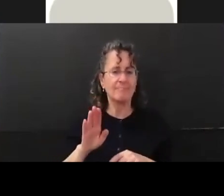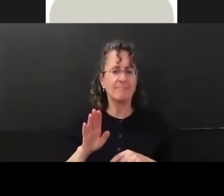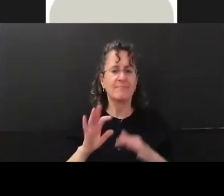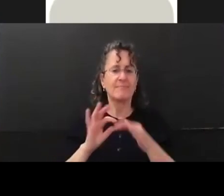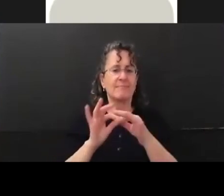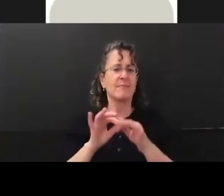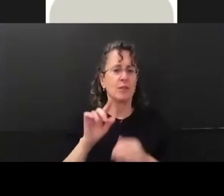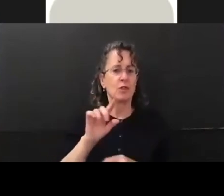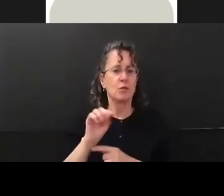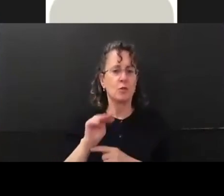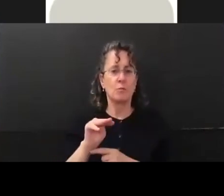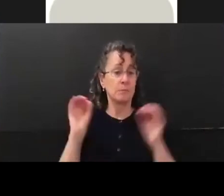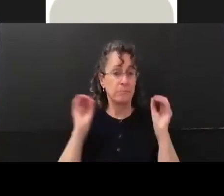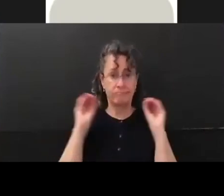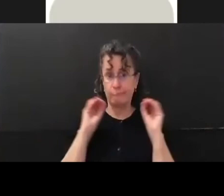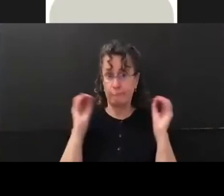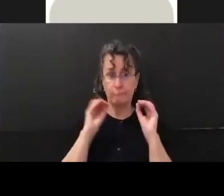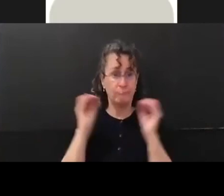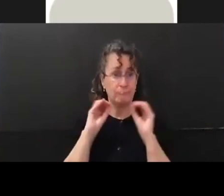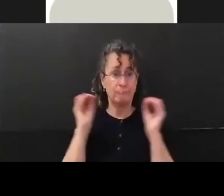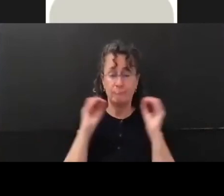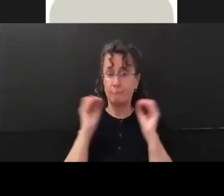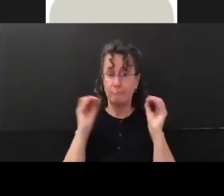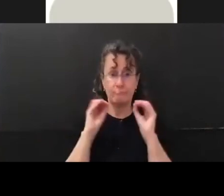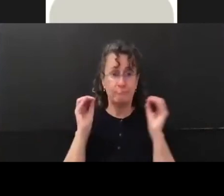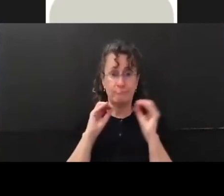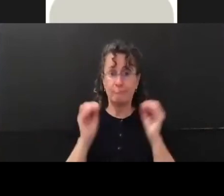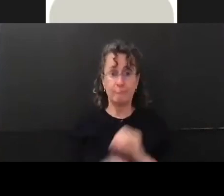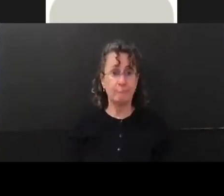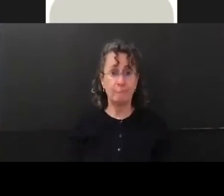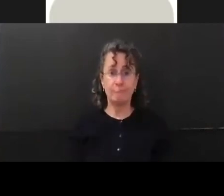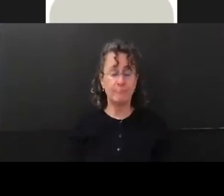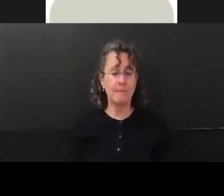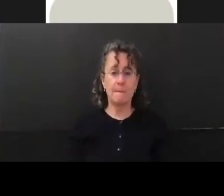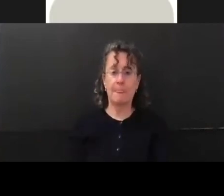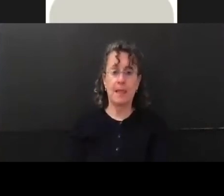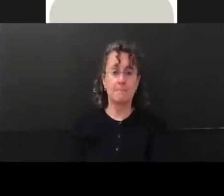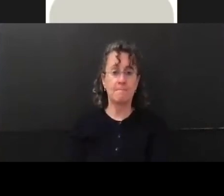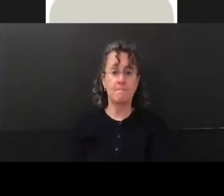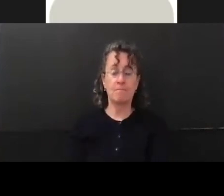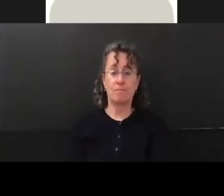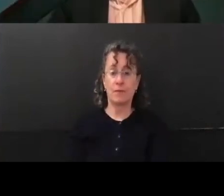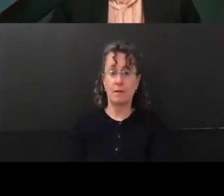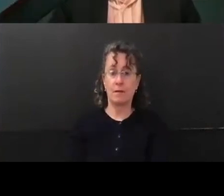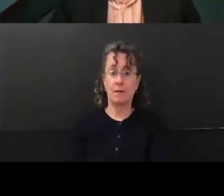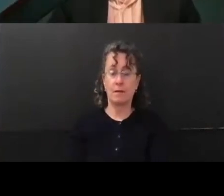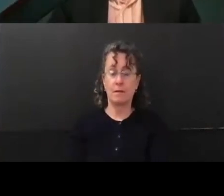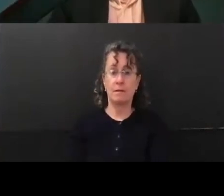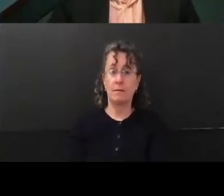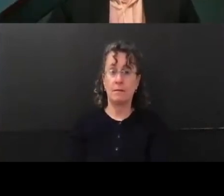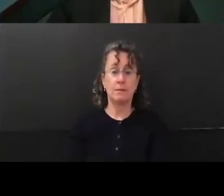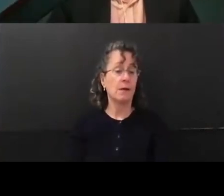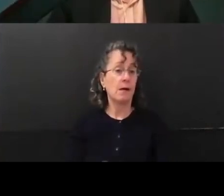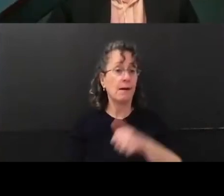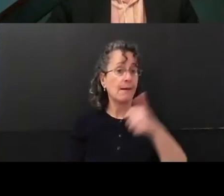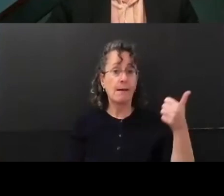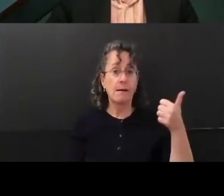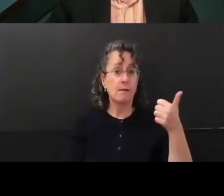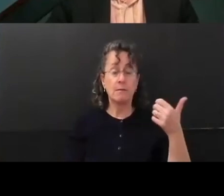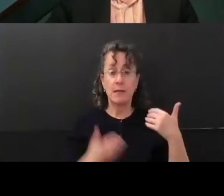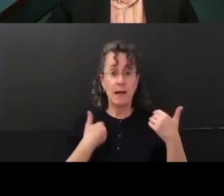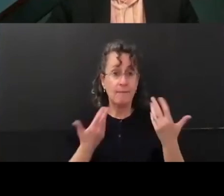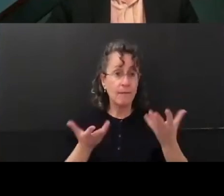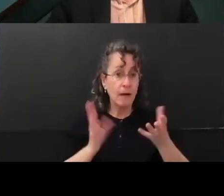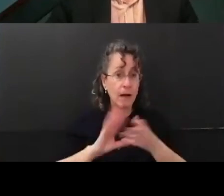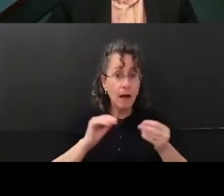see anybody raising their hand right now. Does anybody else, even though it's not on the agenda, have any comments